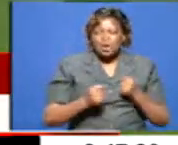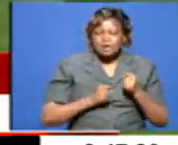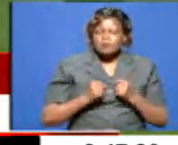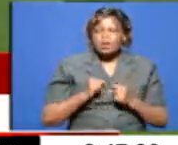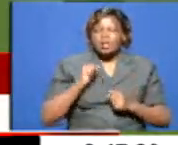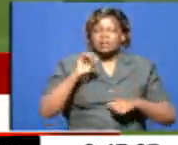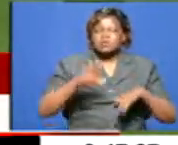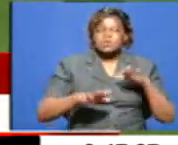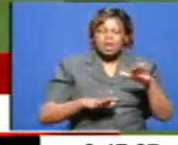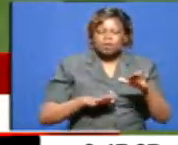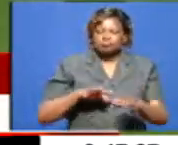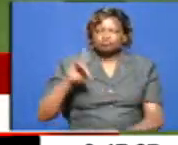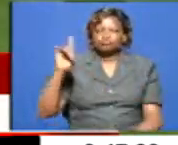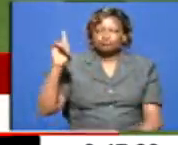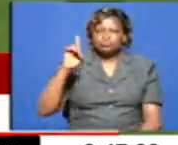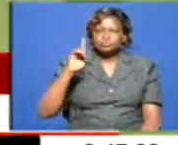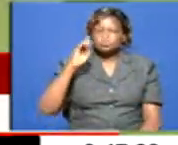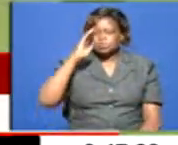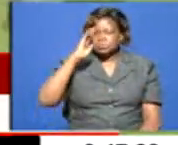Sunday.